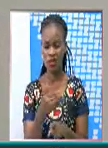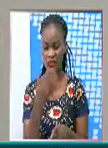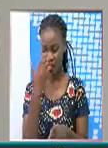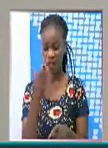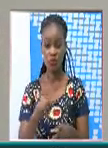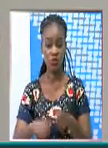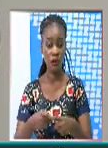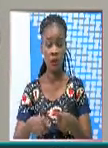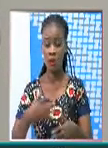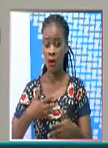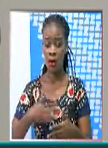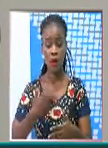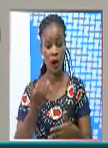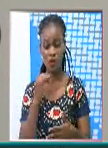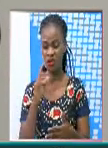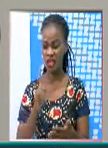friends, you're not the kind of